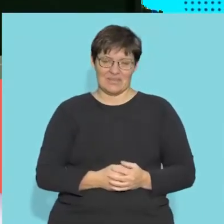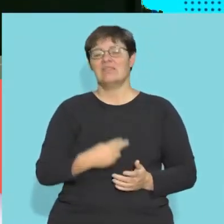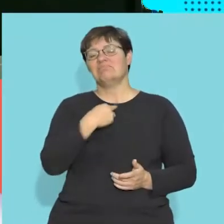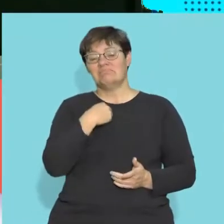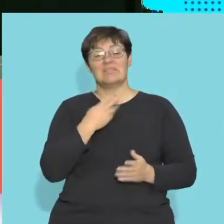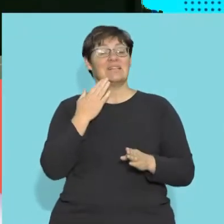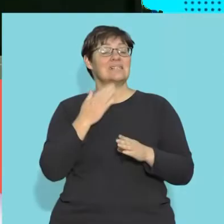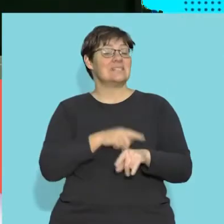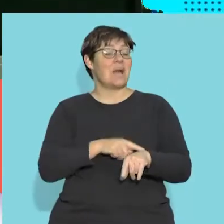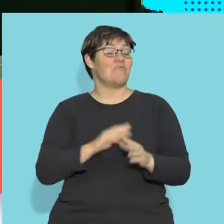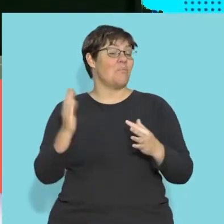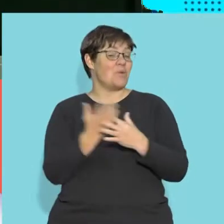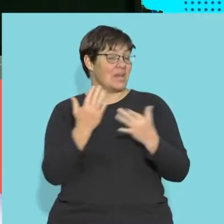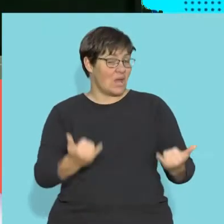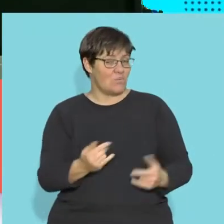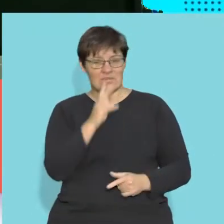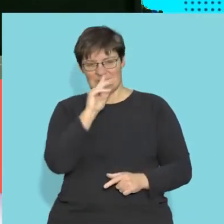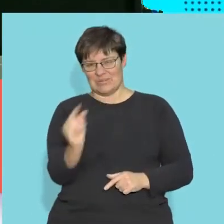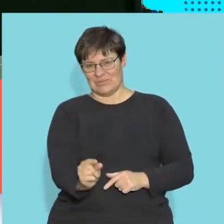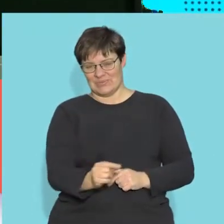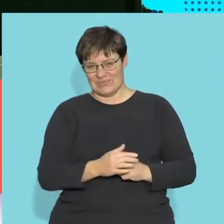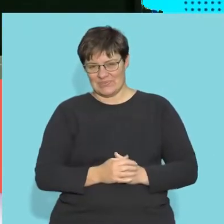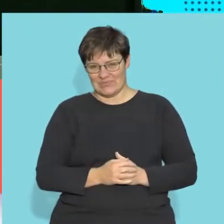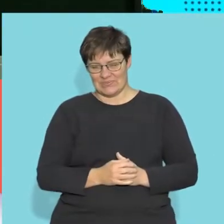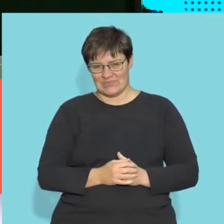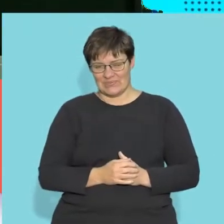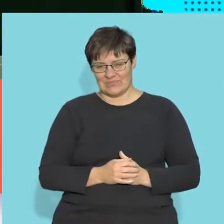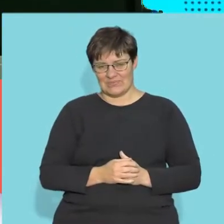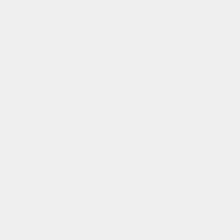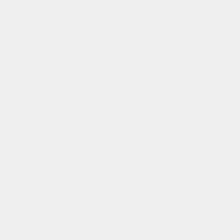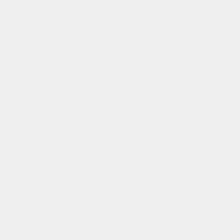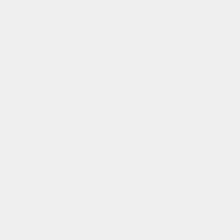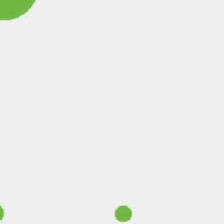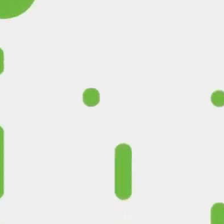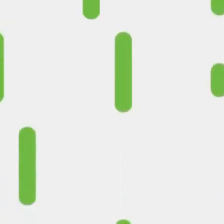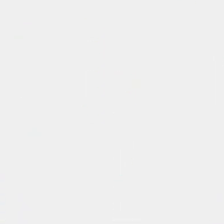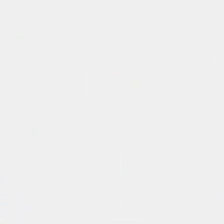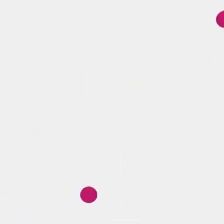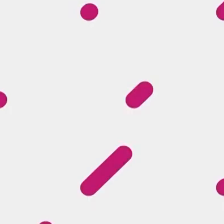that's all we have time for now. We're going to take a quick break and we'll be right back.